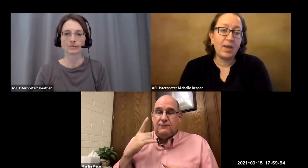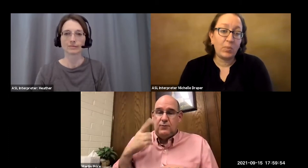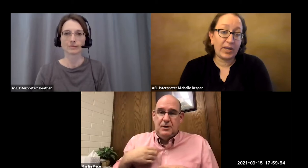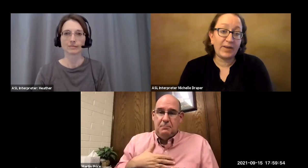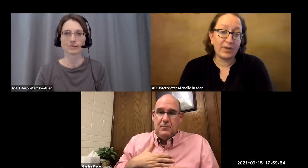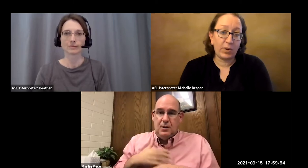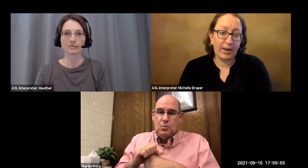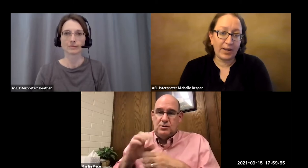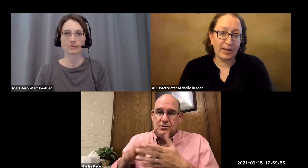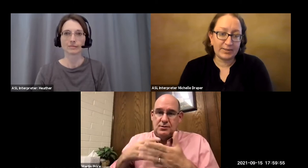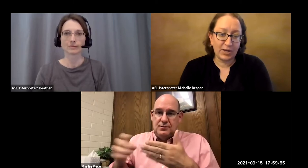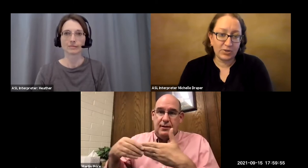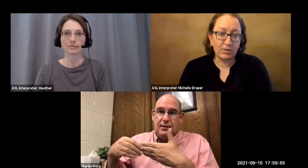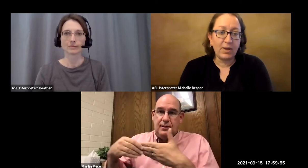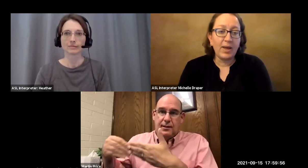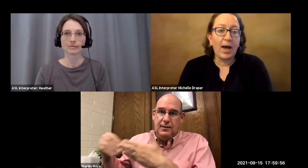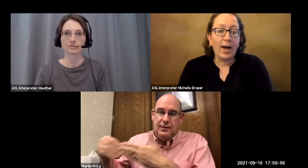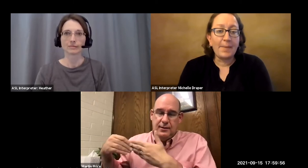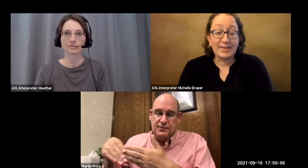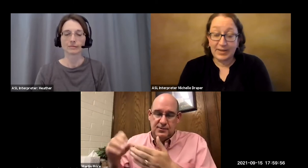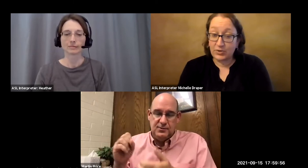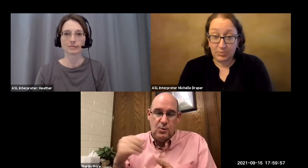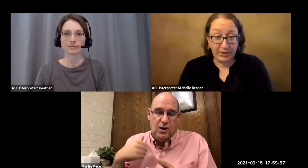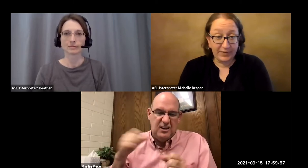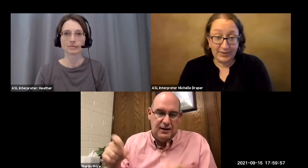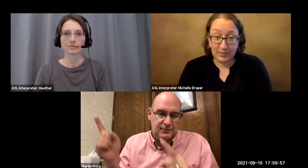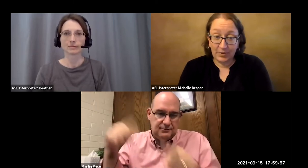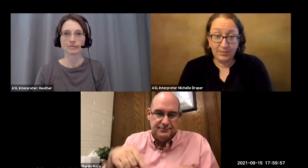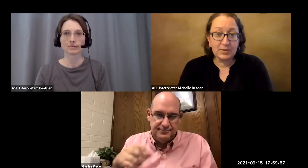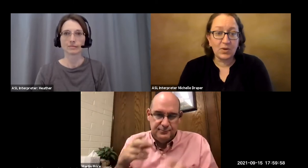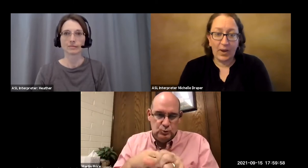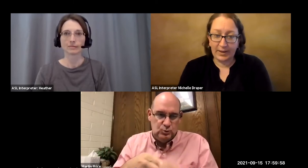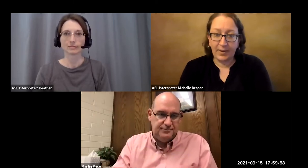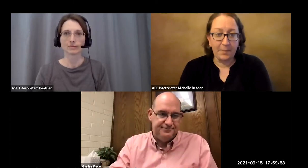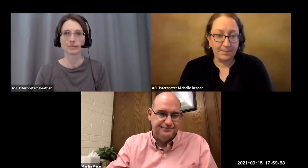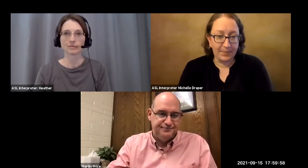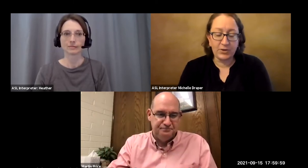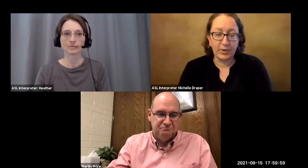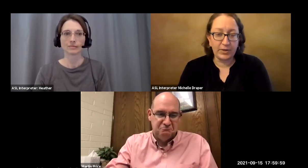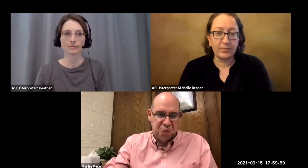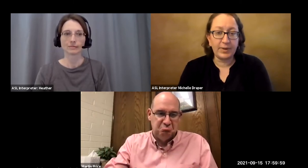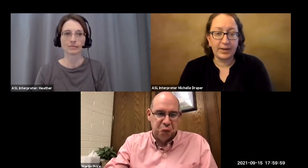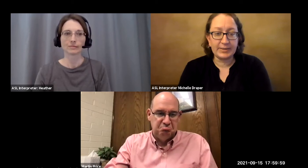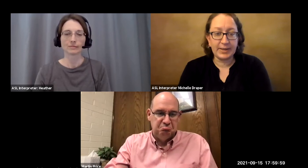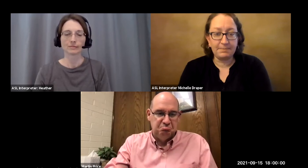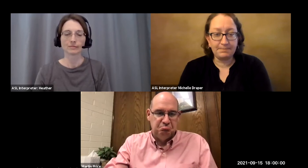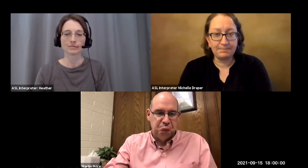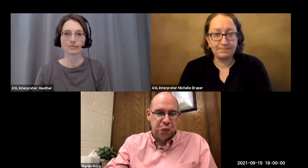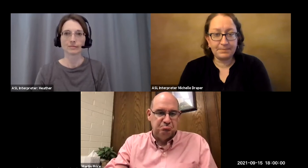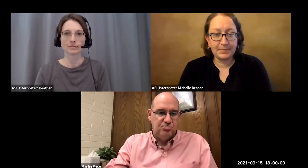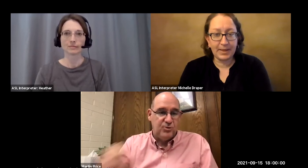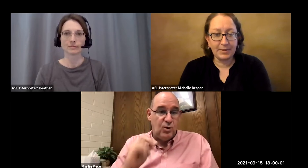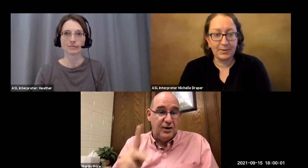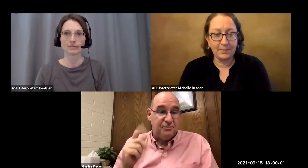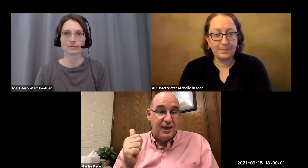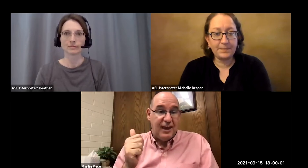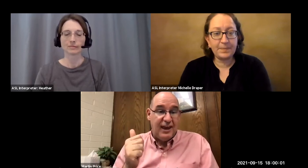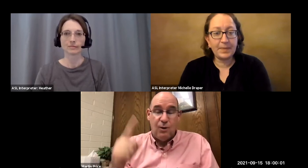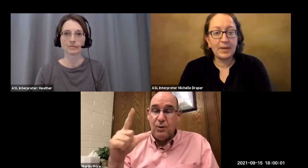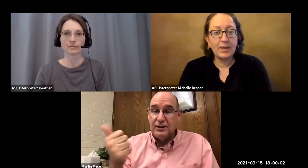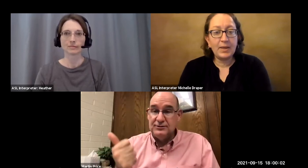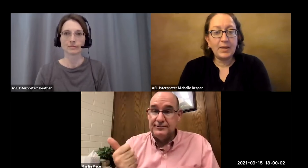that. We can definitely work out a schedule. My schedule is pretty flexible, so I can come and join you at any time. Let me